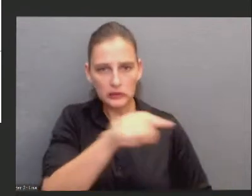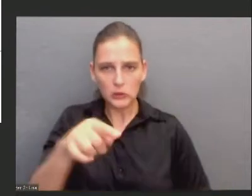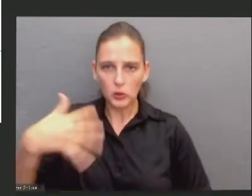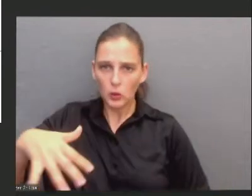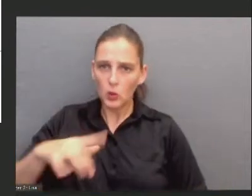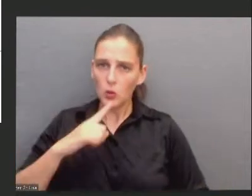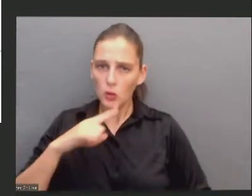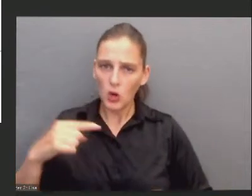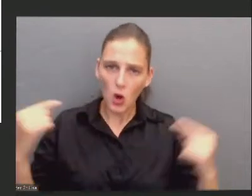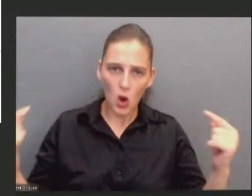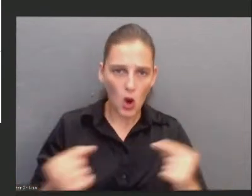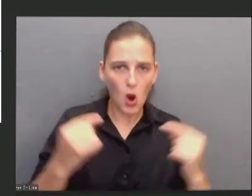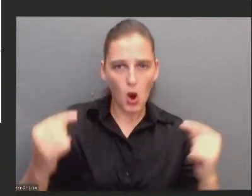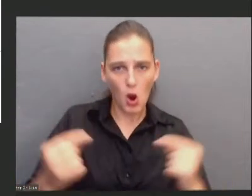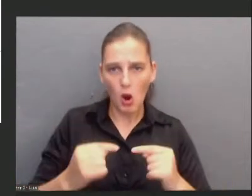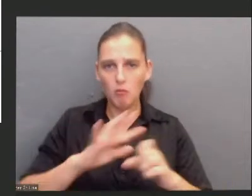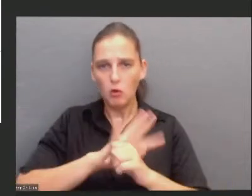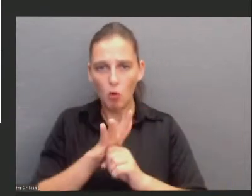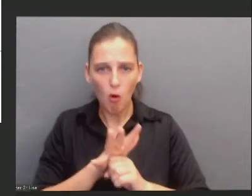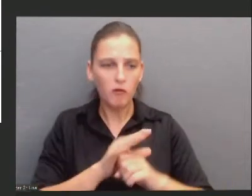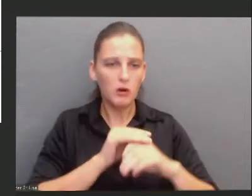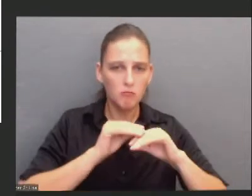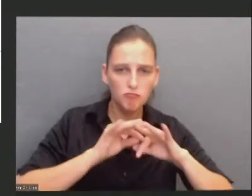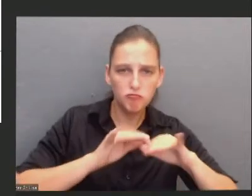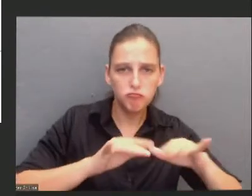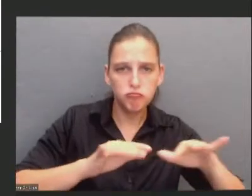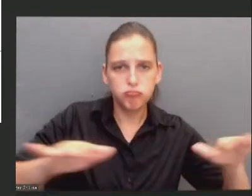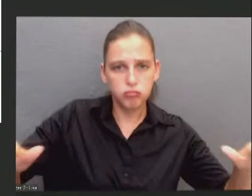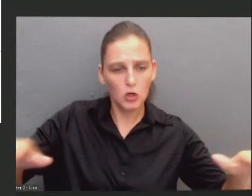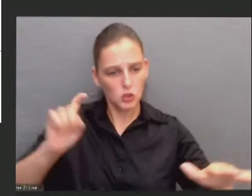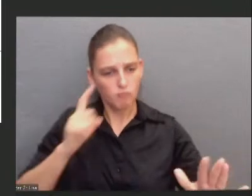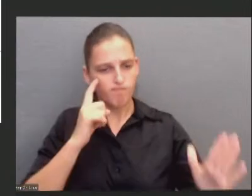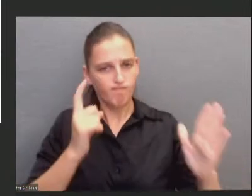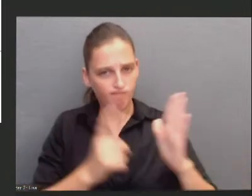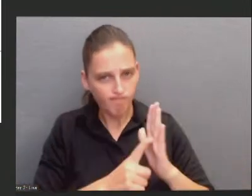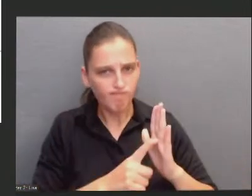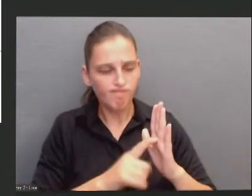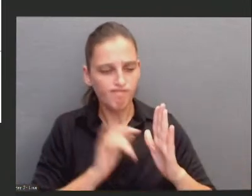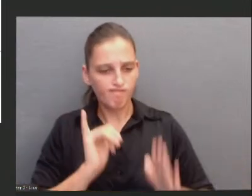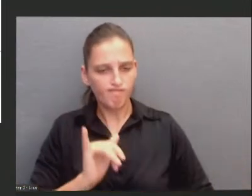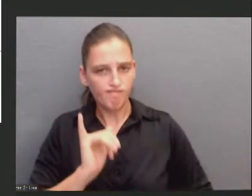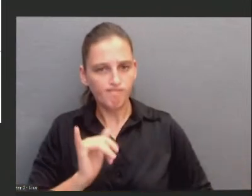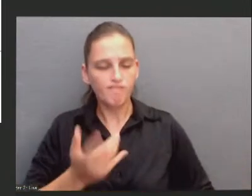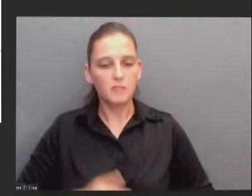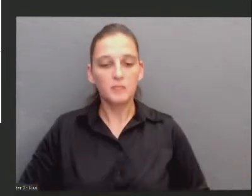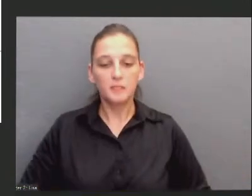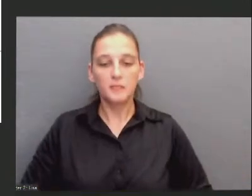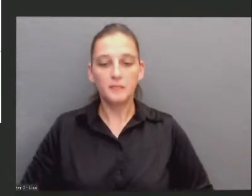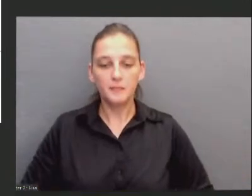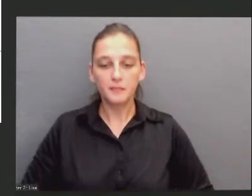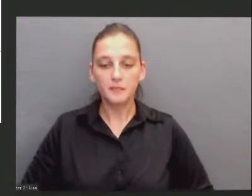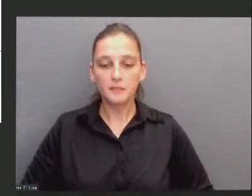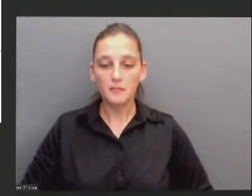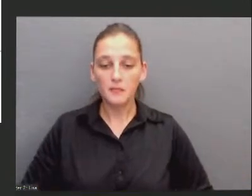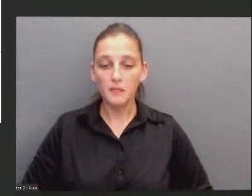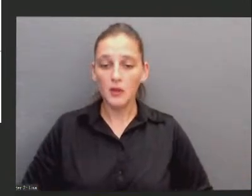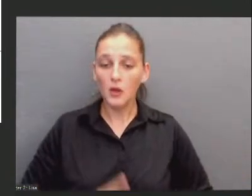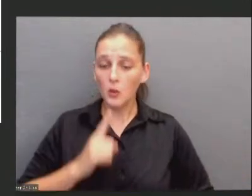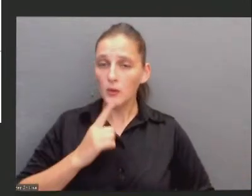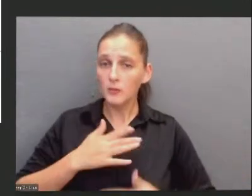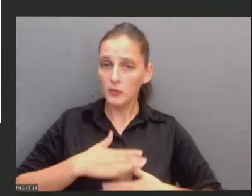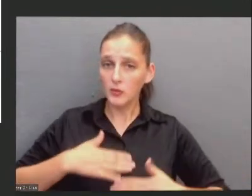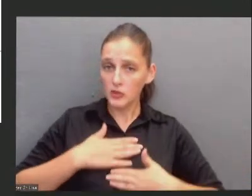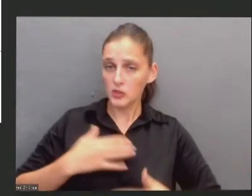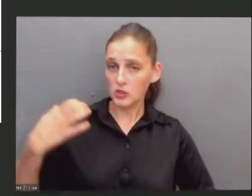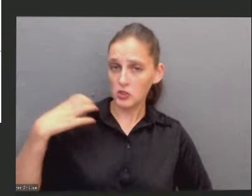are continuing to experience from this pandemic. And I really appreciated the way Chair Nunez-Smith